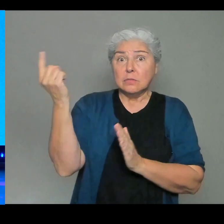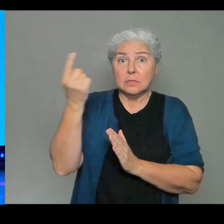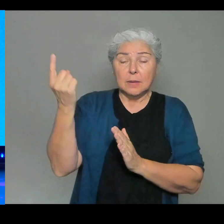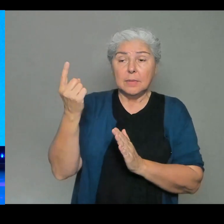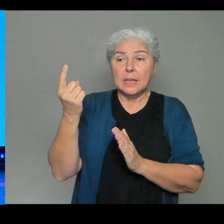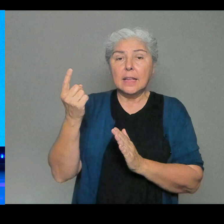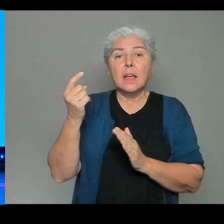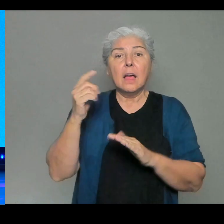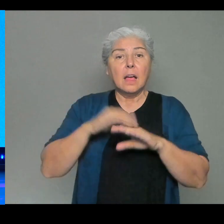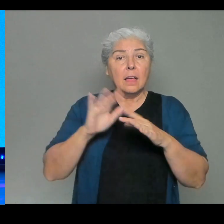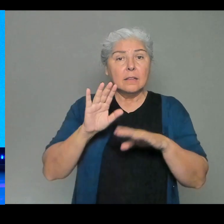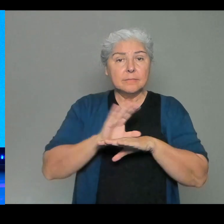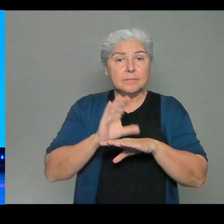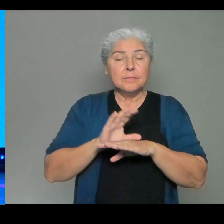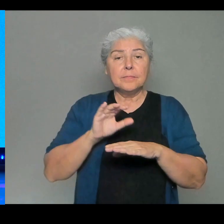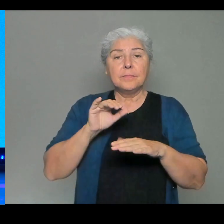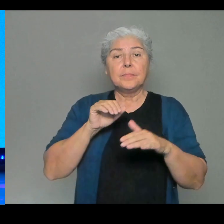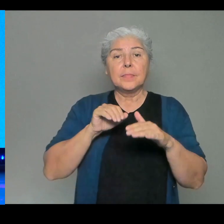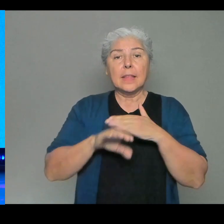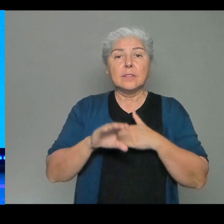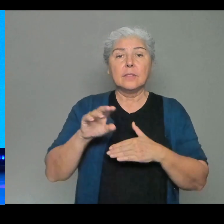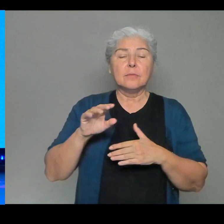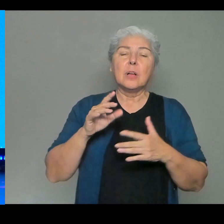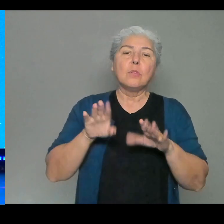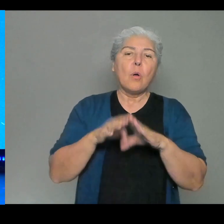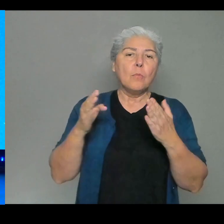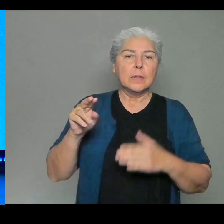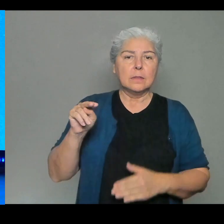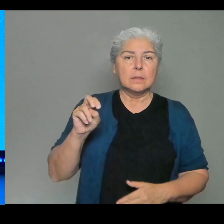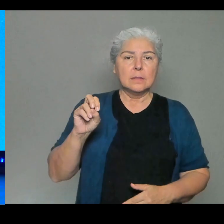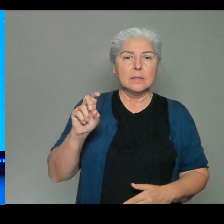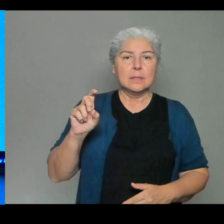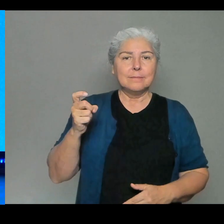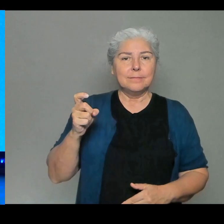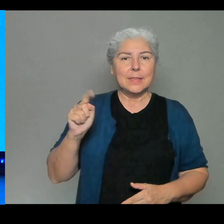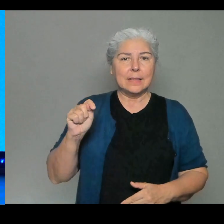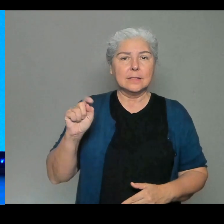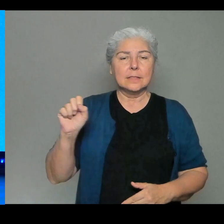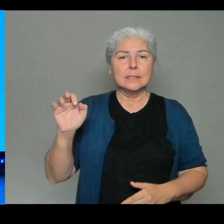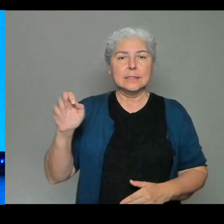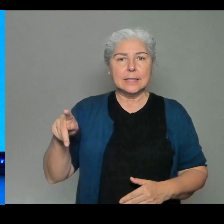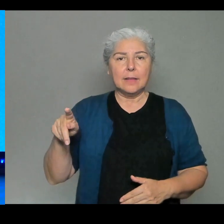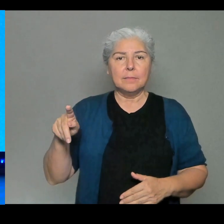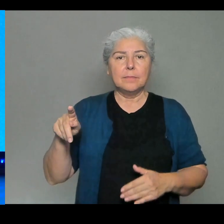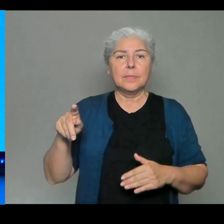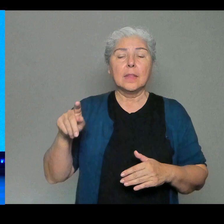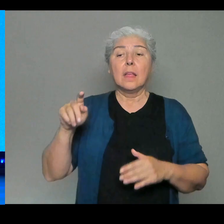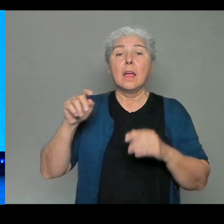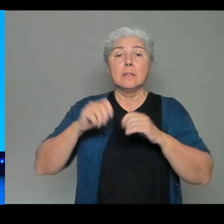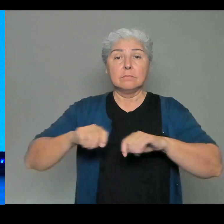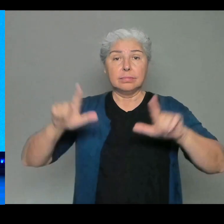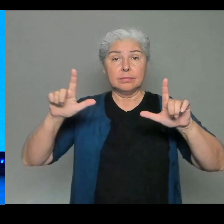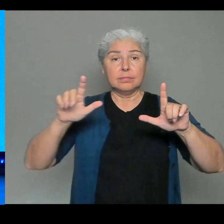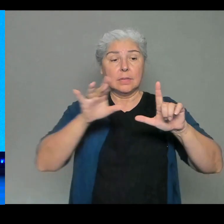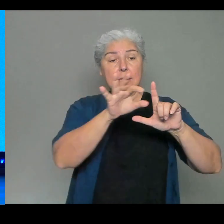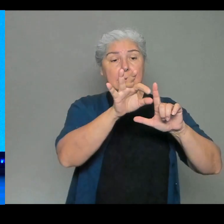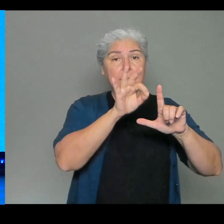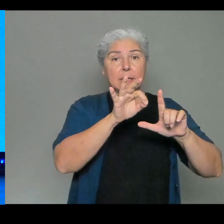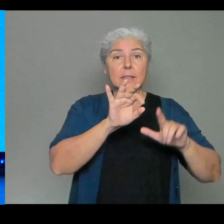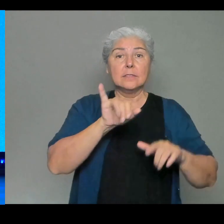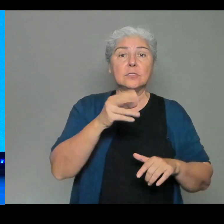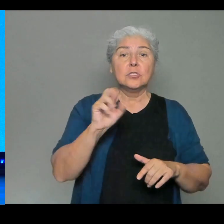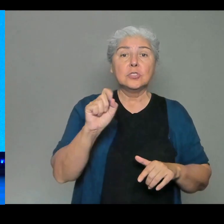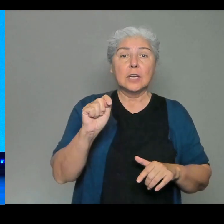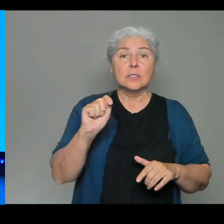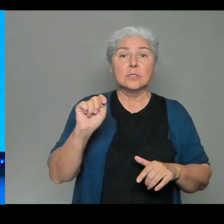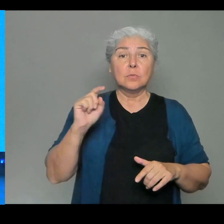have us pray for somebody, you can just go to Next Steps and put their name in, it'll tell you, go to Just One. Everyone say Just One. And we'll